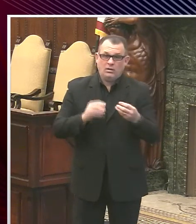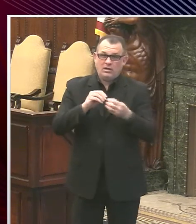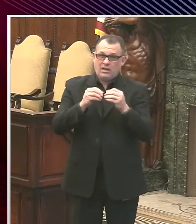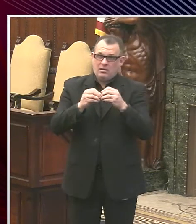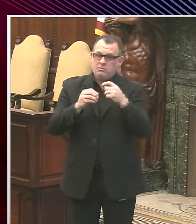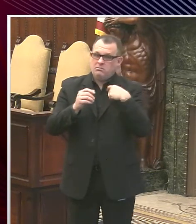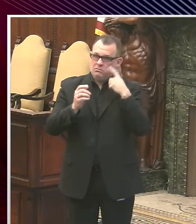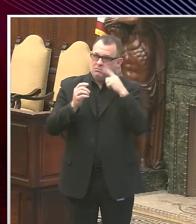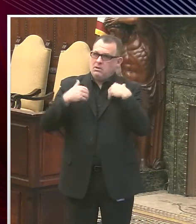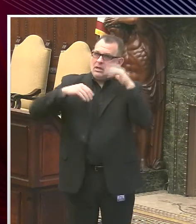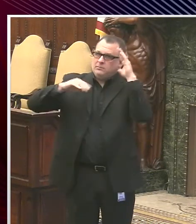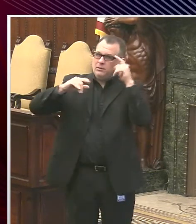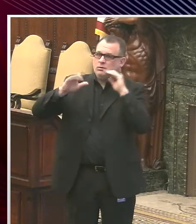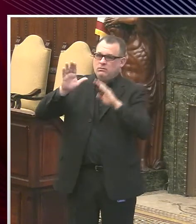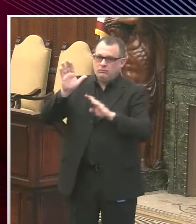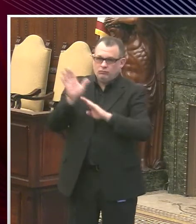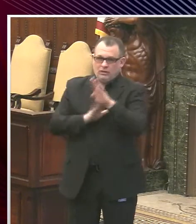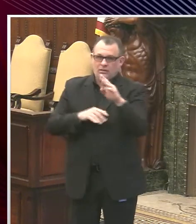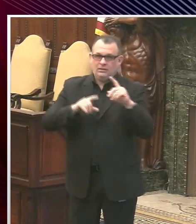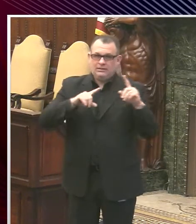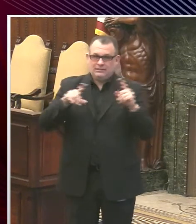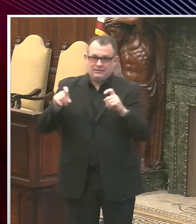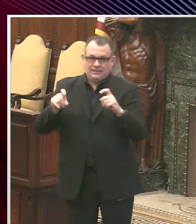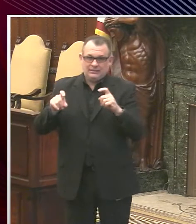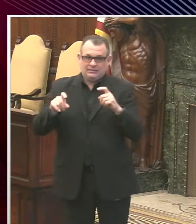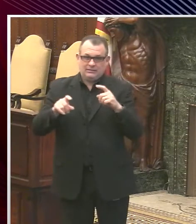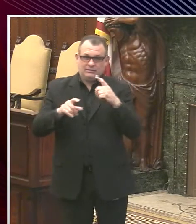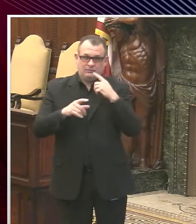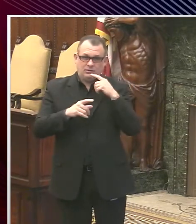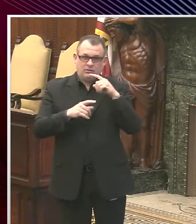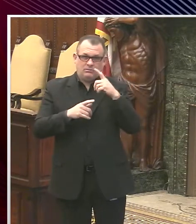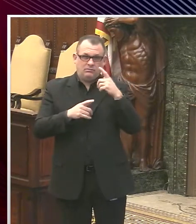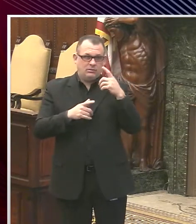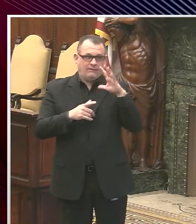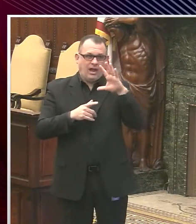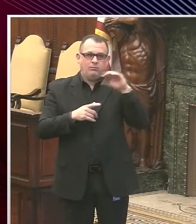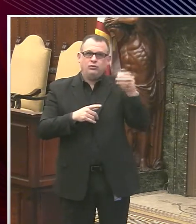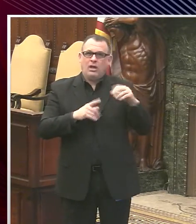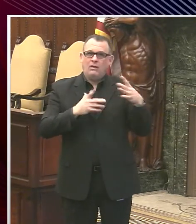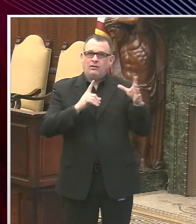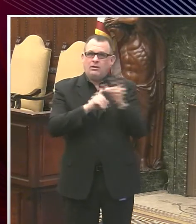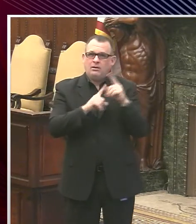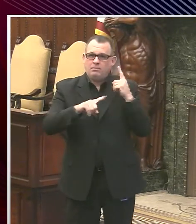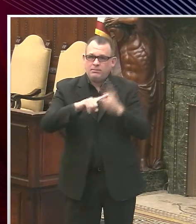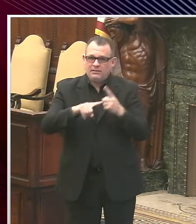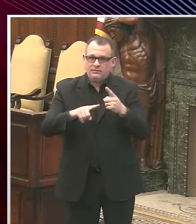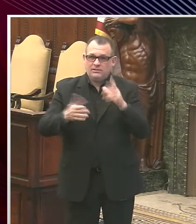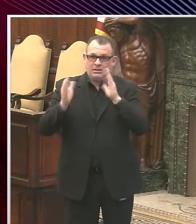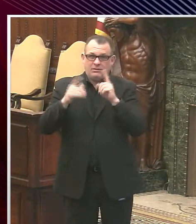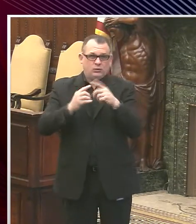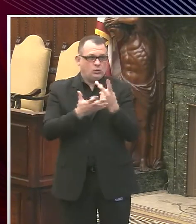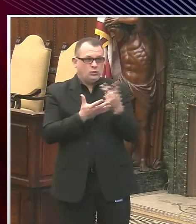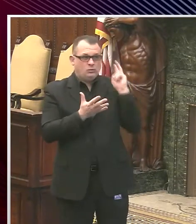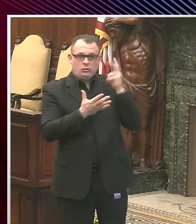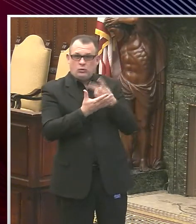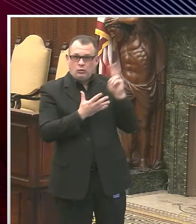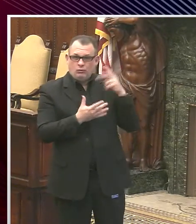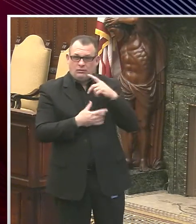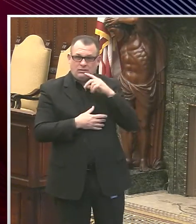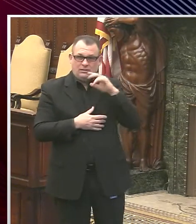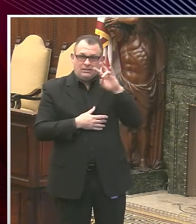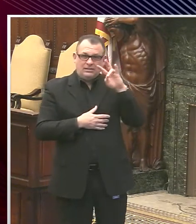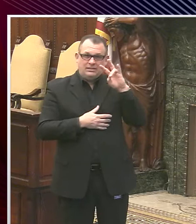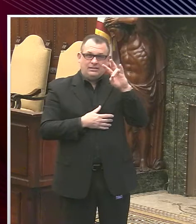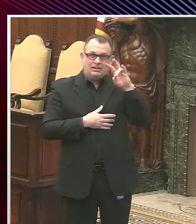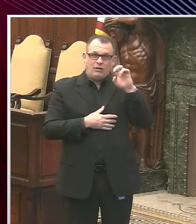those people tested, 5.0% were testing positive. And for comparison, the week before, we averaged 275 cases